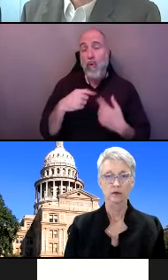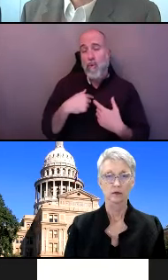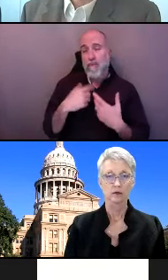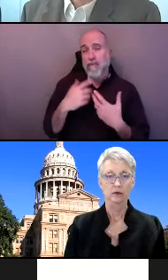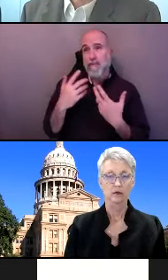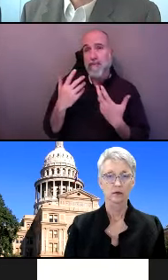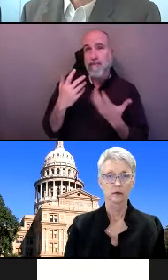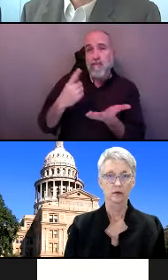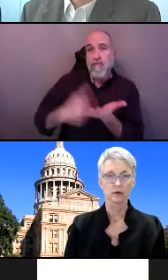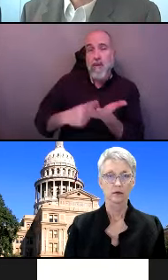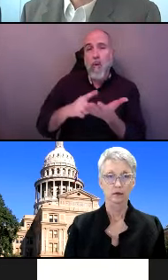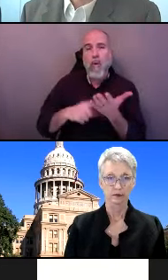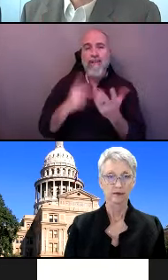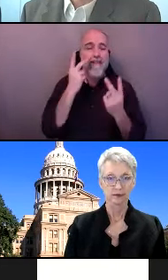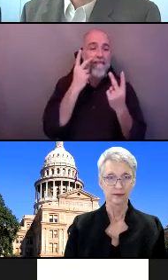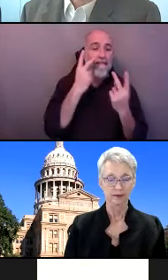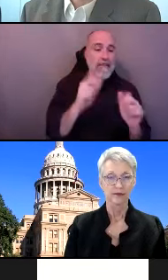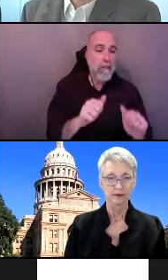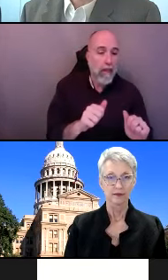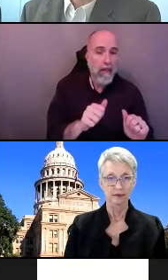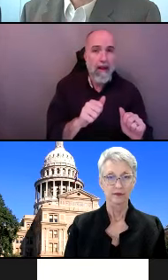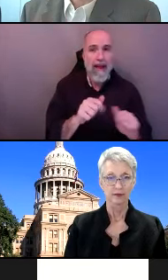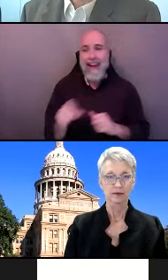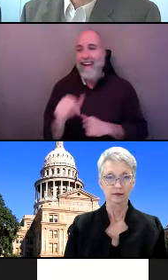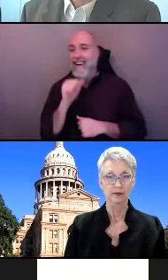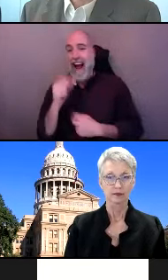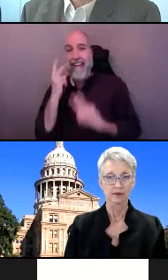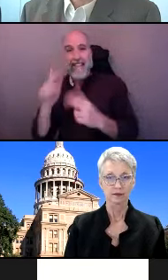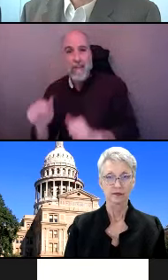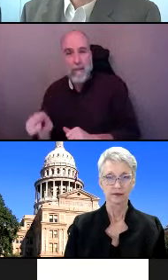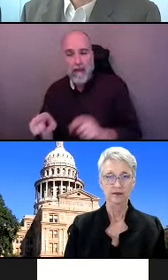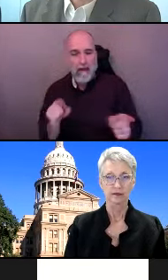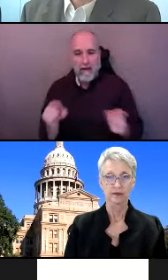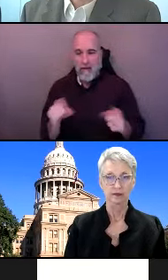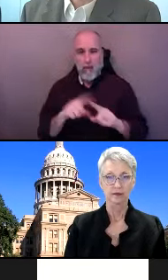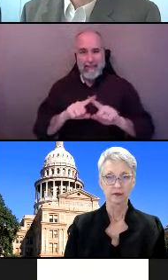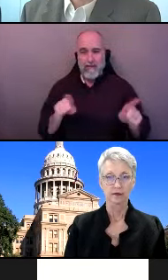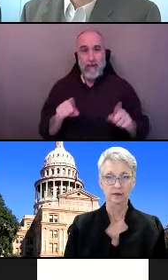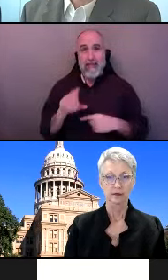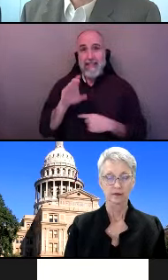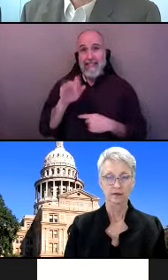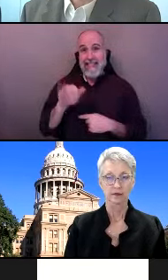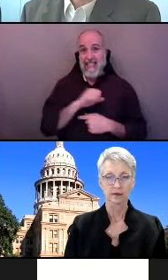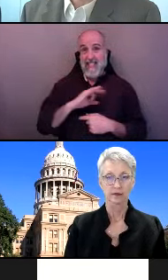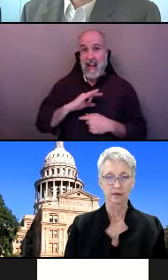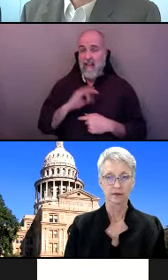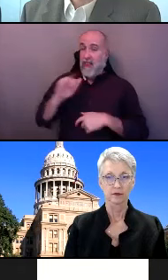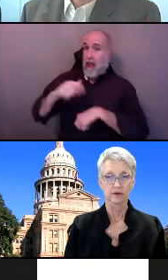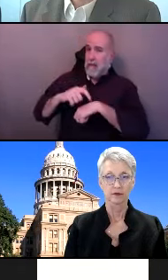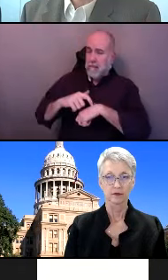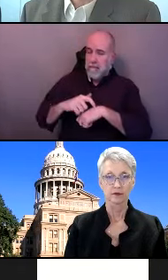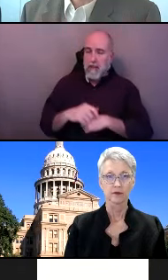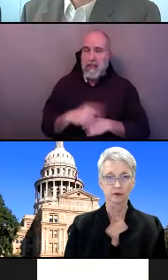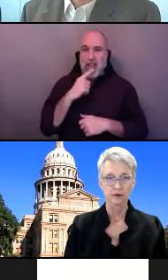between the cost of a visitable home and a non-visitable home, the city staff at the time estimated that it would